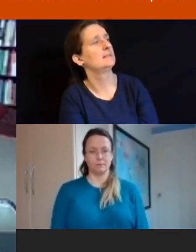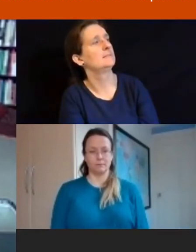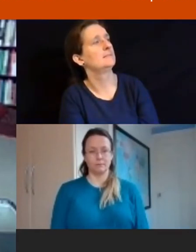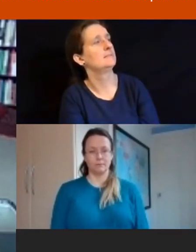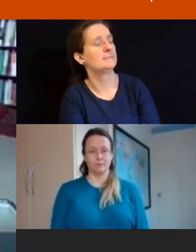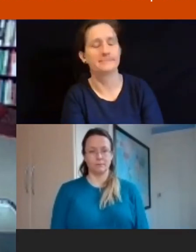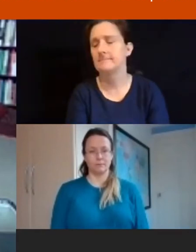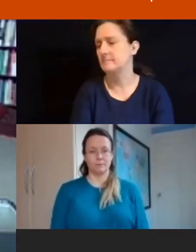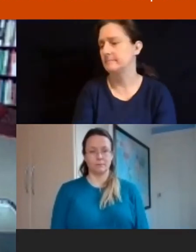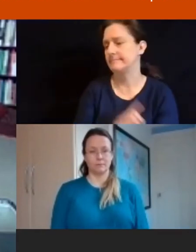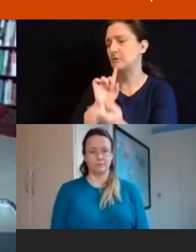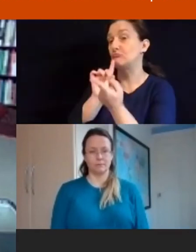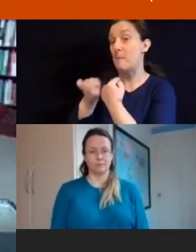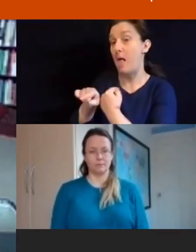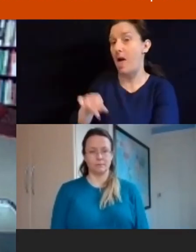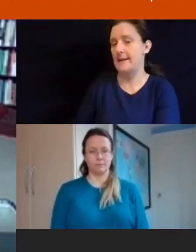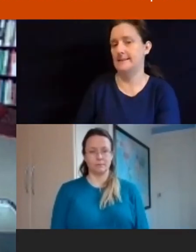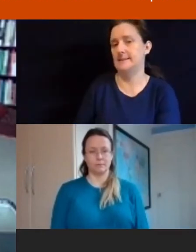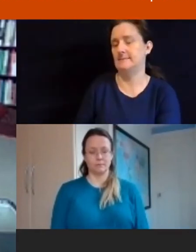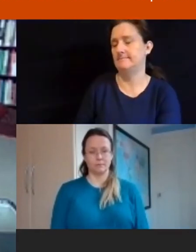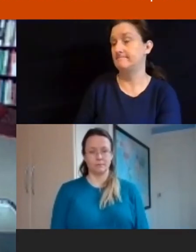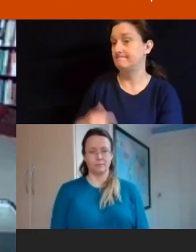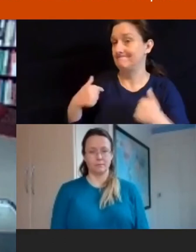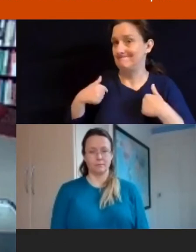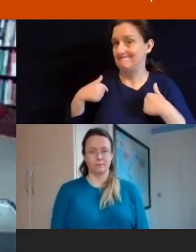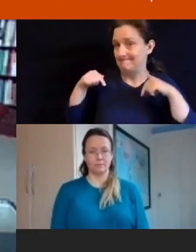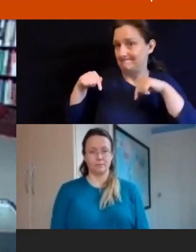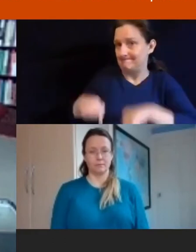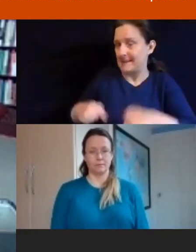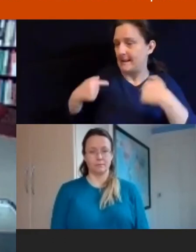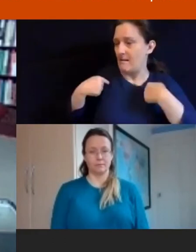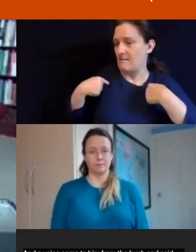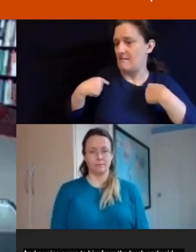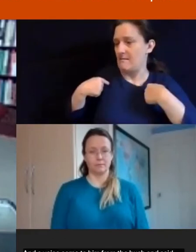And Moses replied, "Here I am."